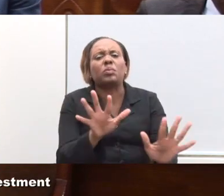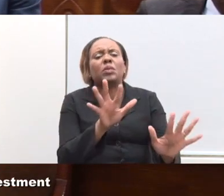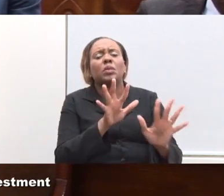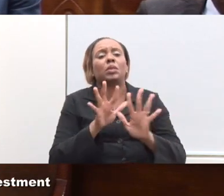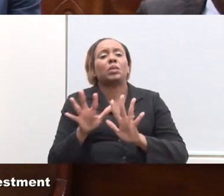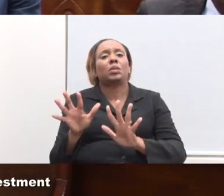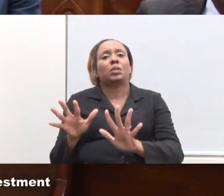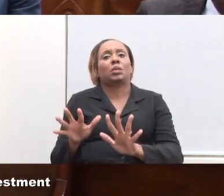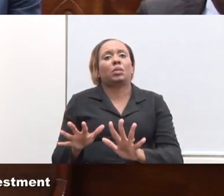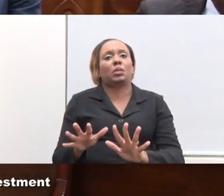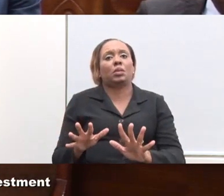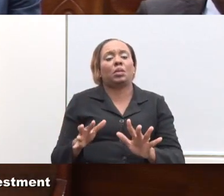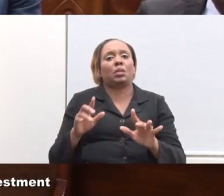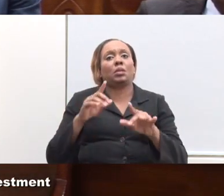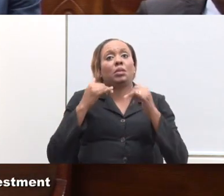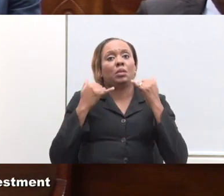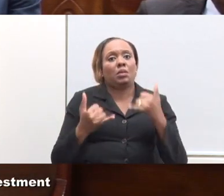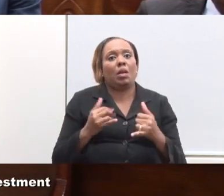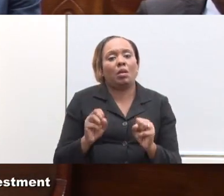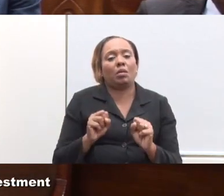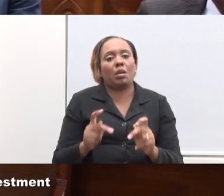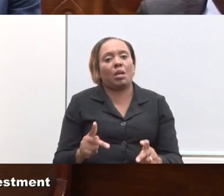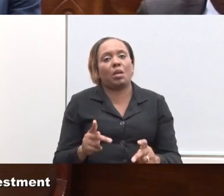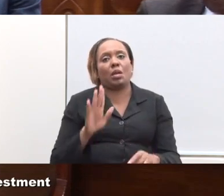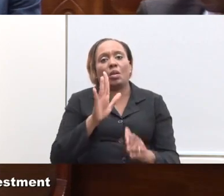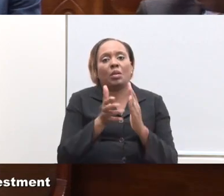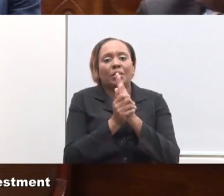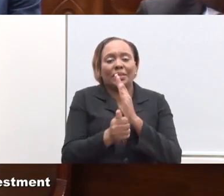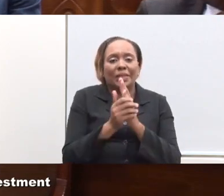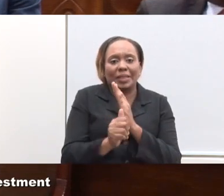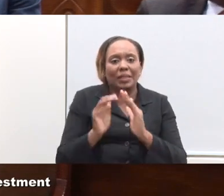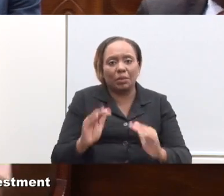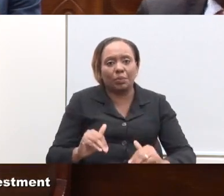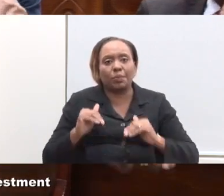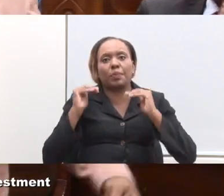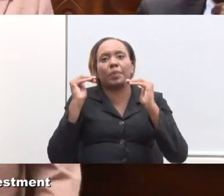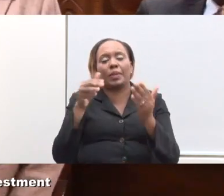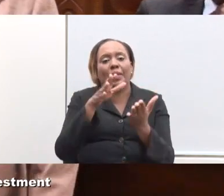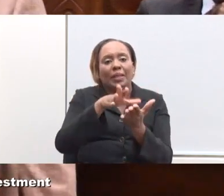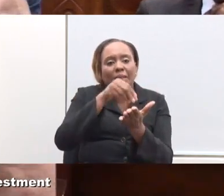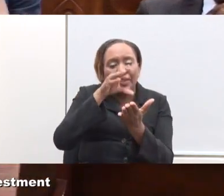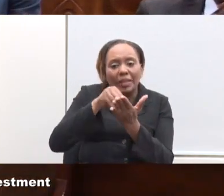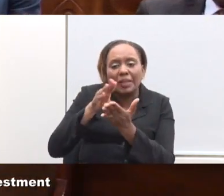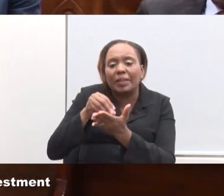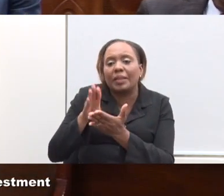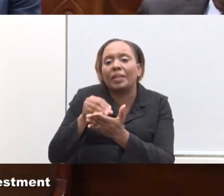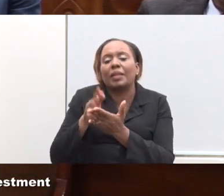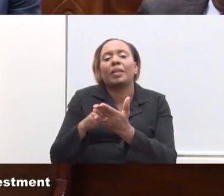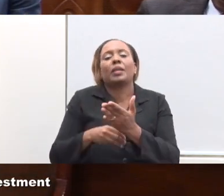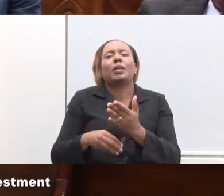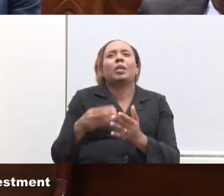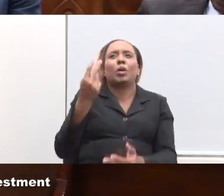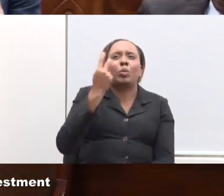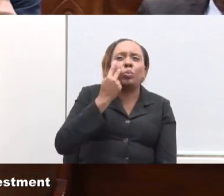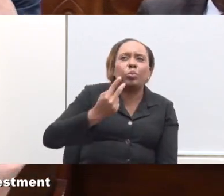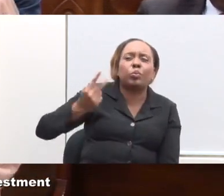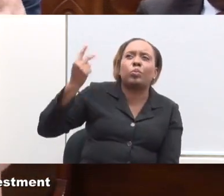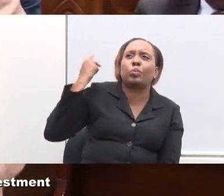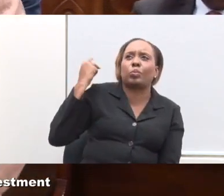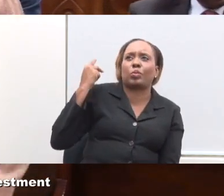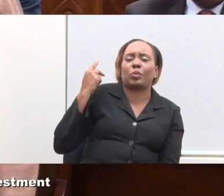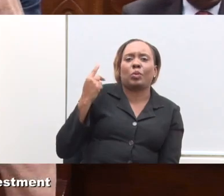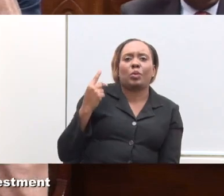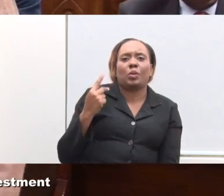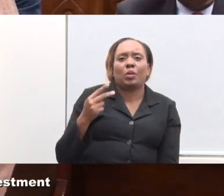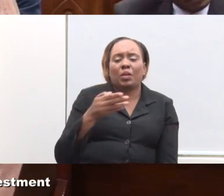build back up your skills, to do some reading, to do some learning, to do some reflection, to do the things that make